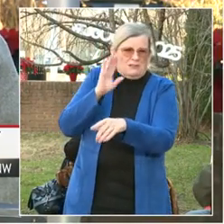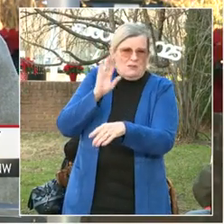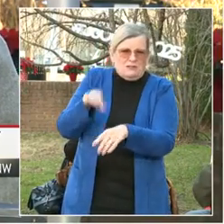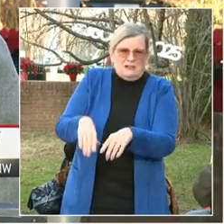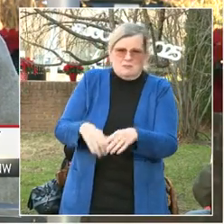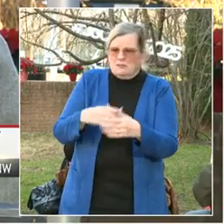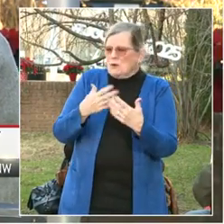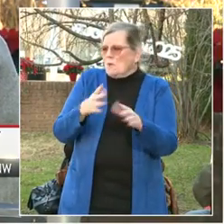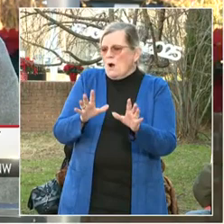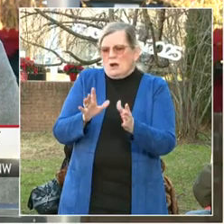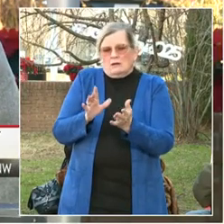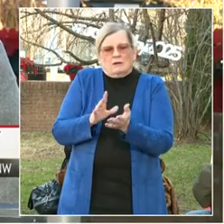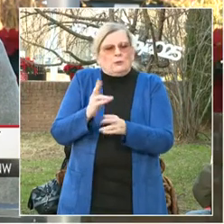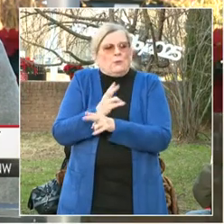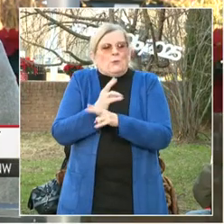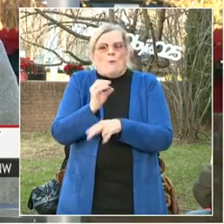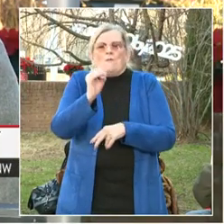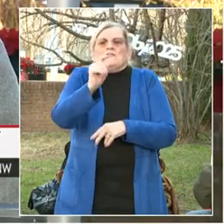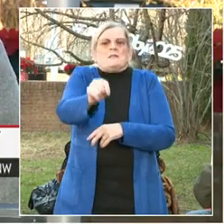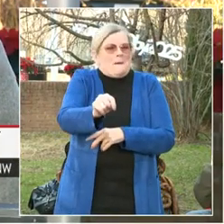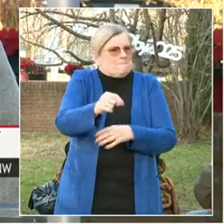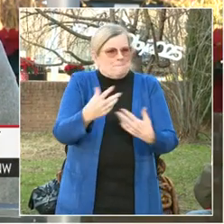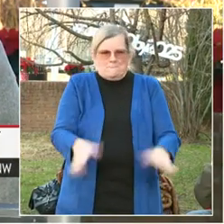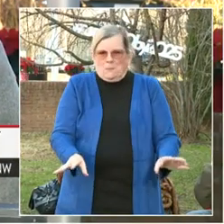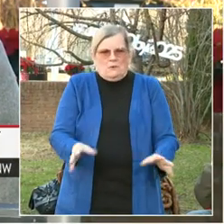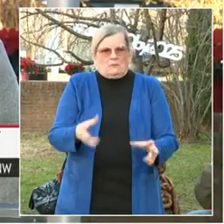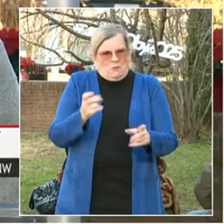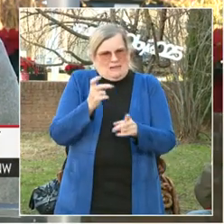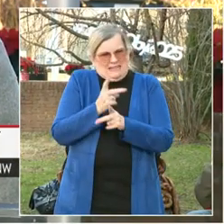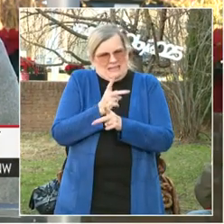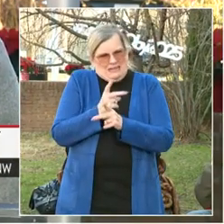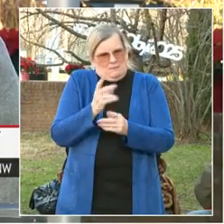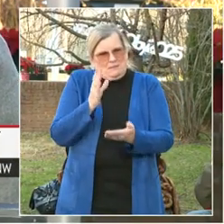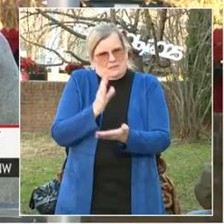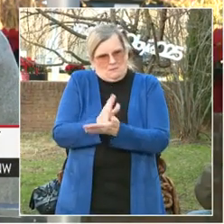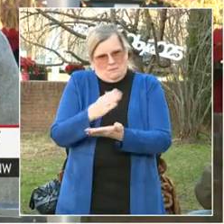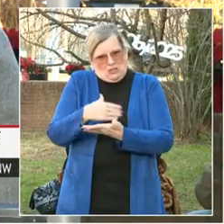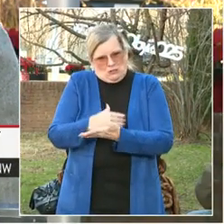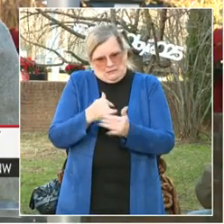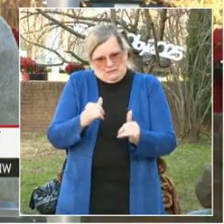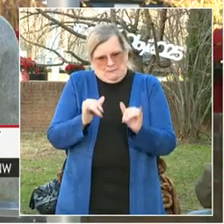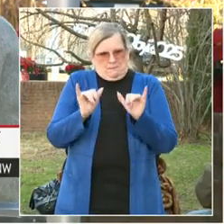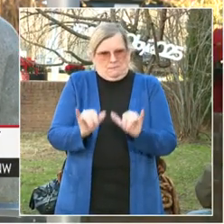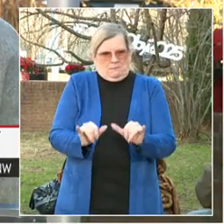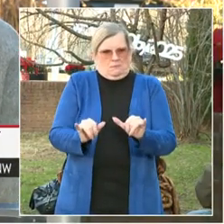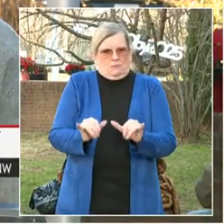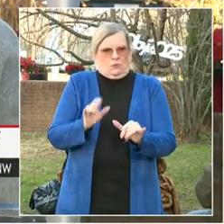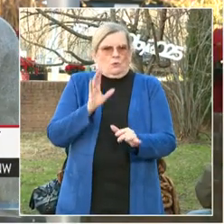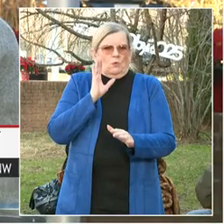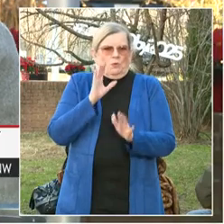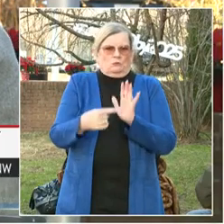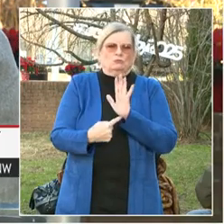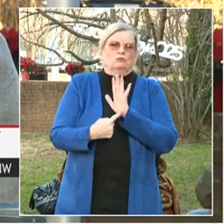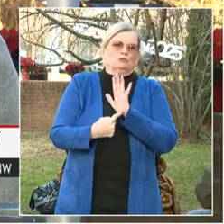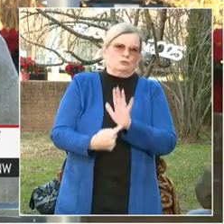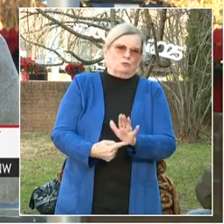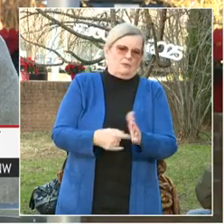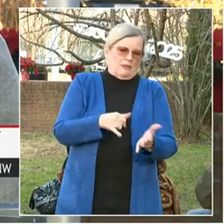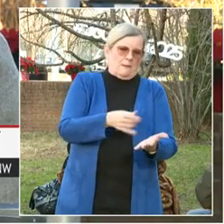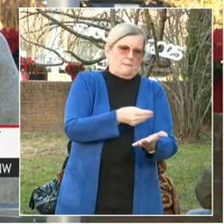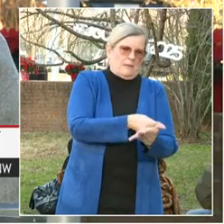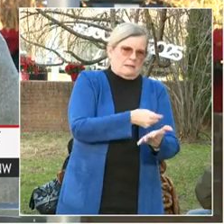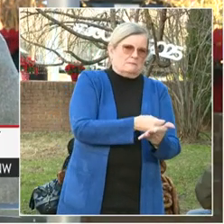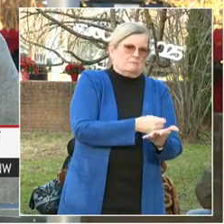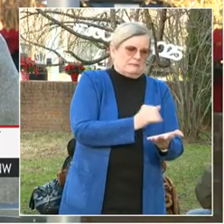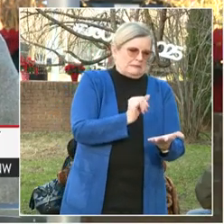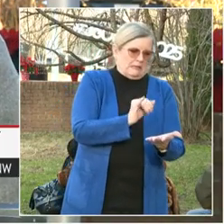enough people. So this year's budget will reflect that as well. I have one more on DFS and then one Sure. on topic on affordable